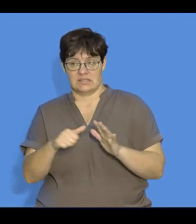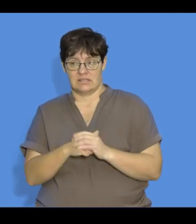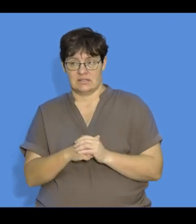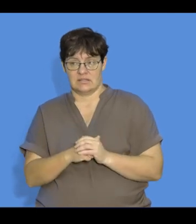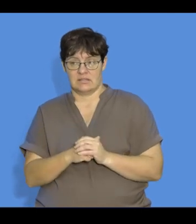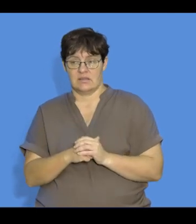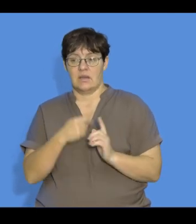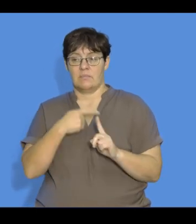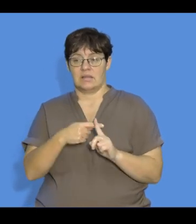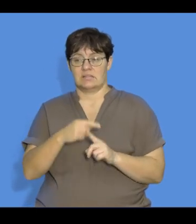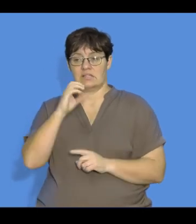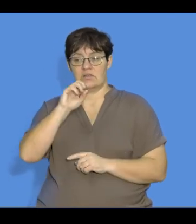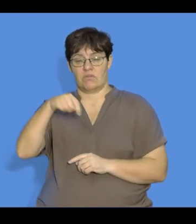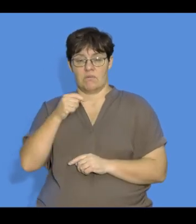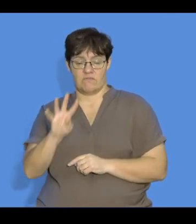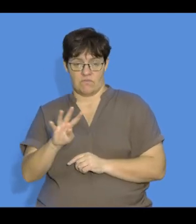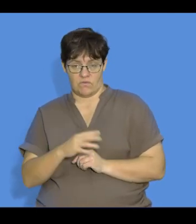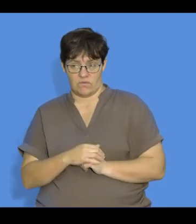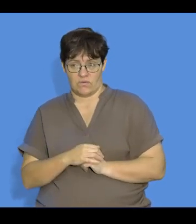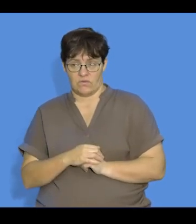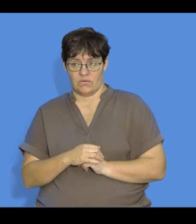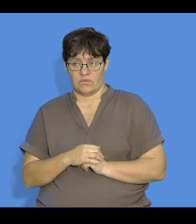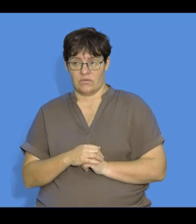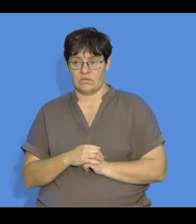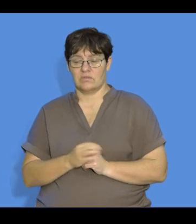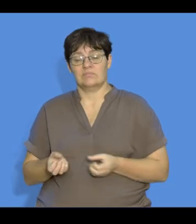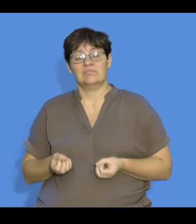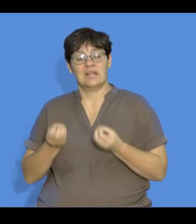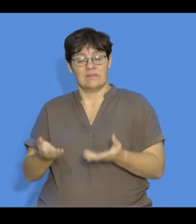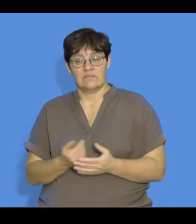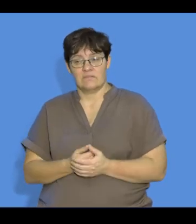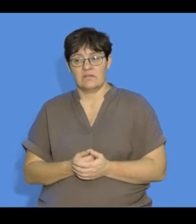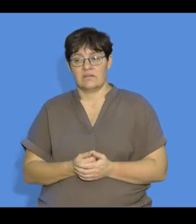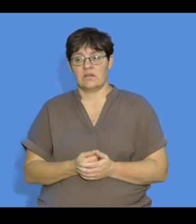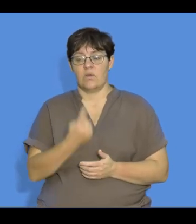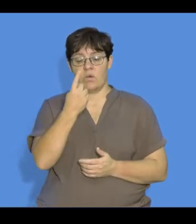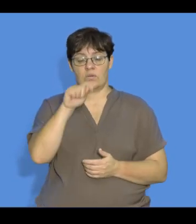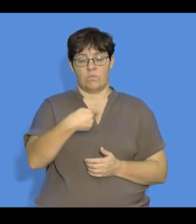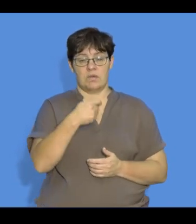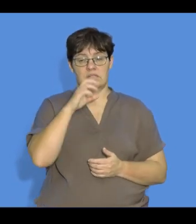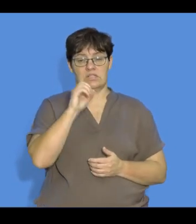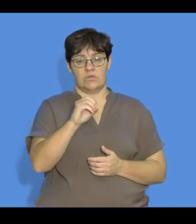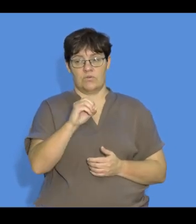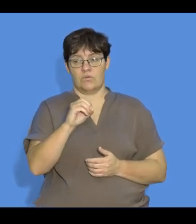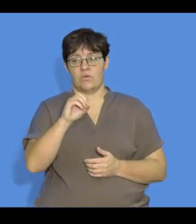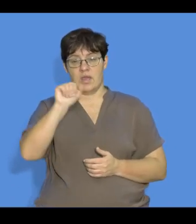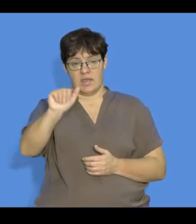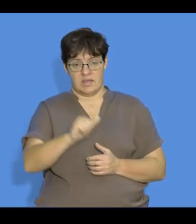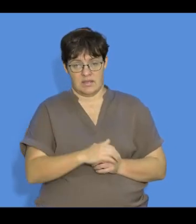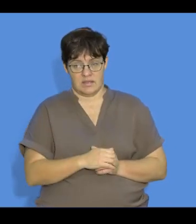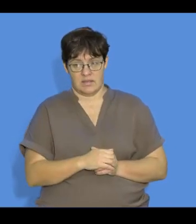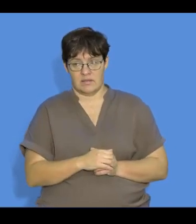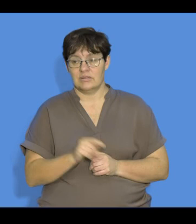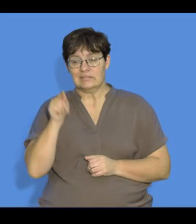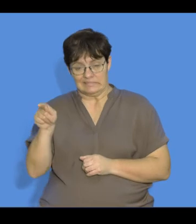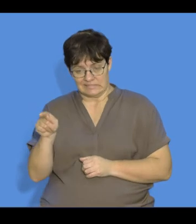0,6, okay, plus 0,4, okay. This gives us 1,0 amperes,